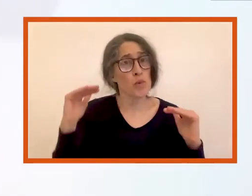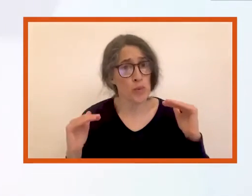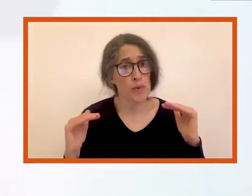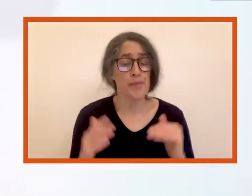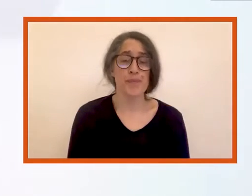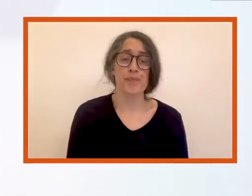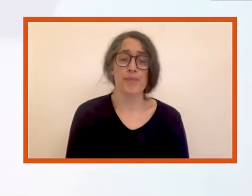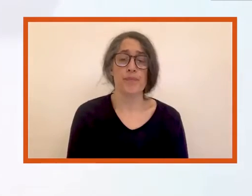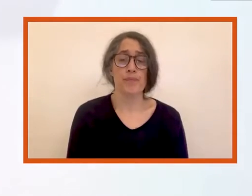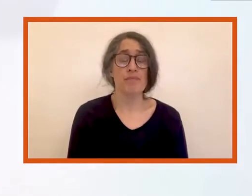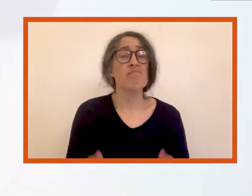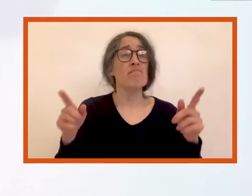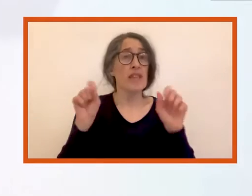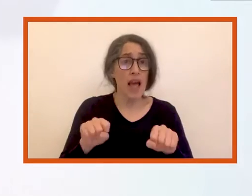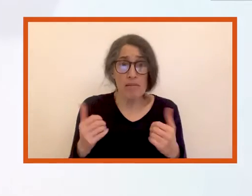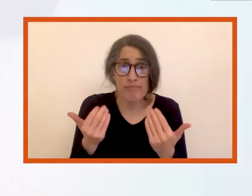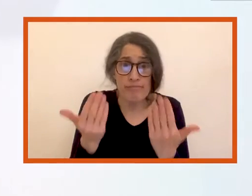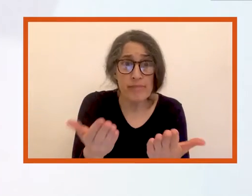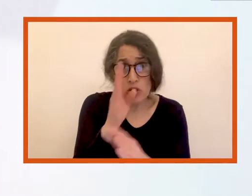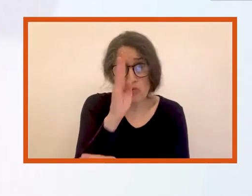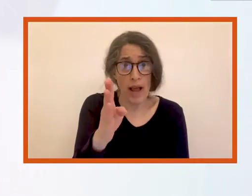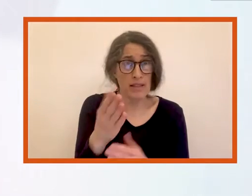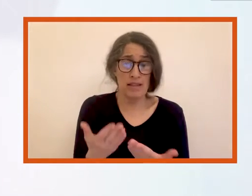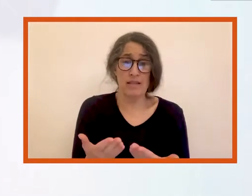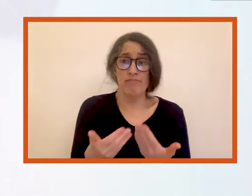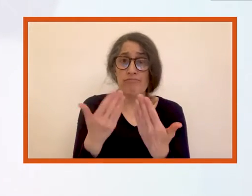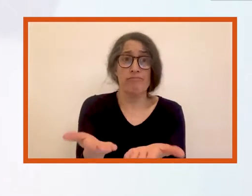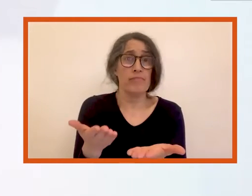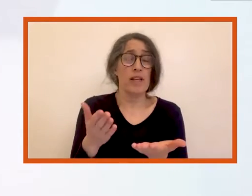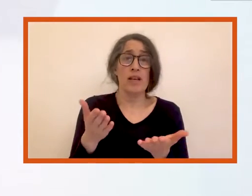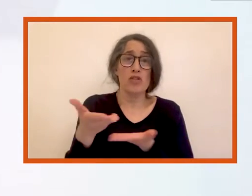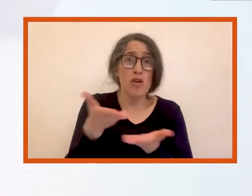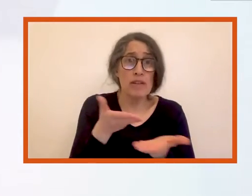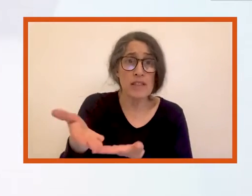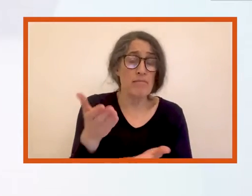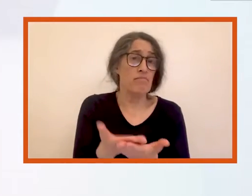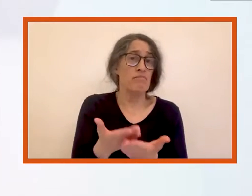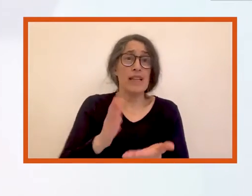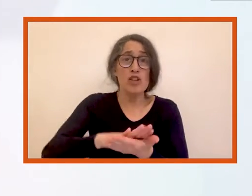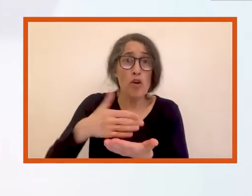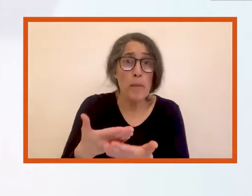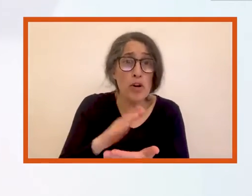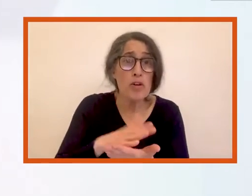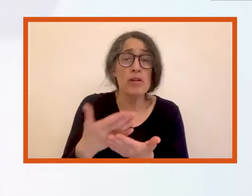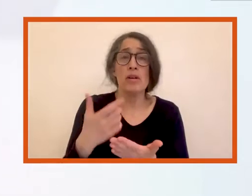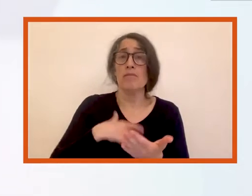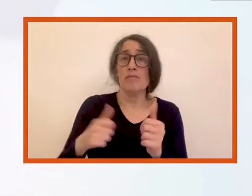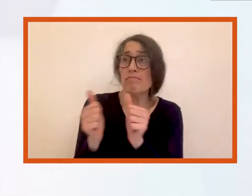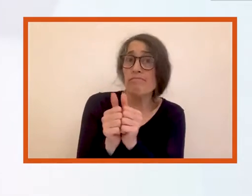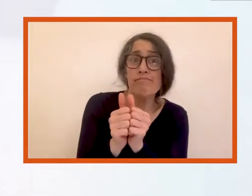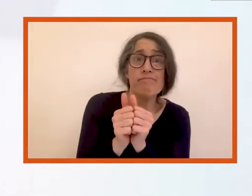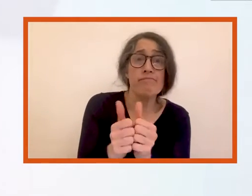interpreters or respite service, could also provide significant support in alleviating those costs